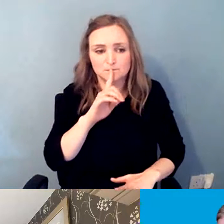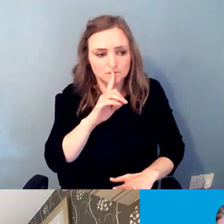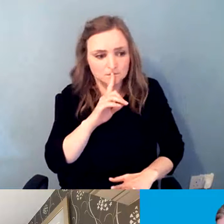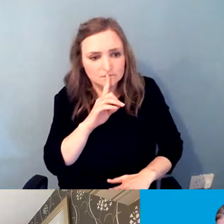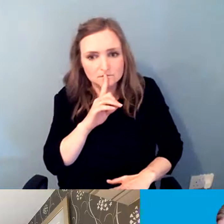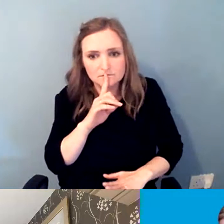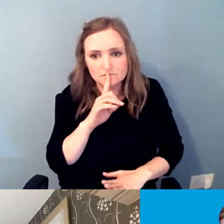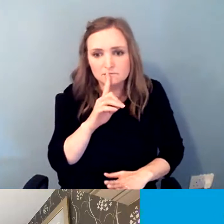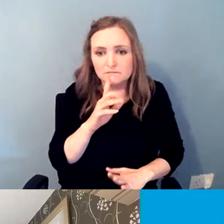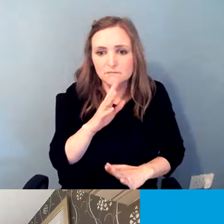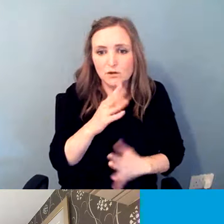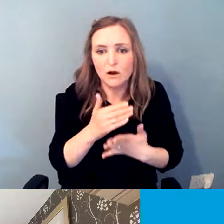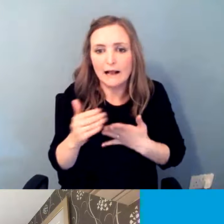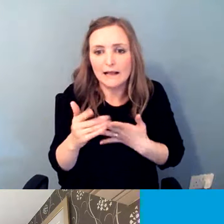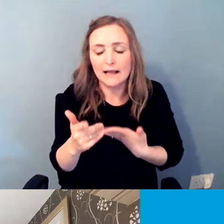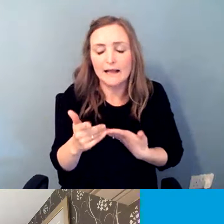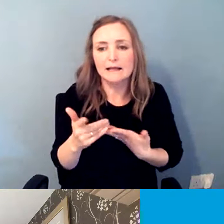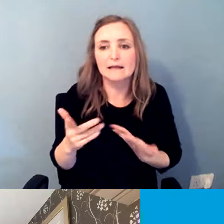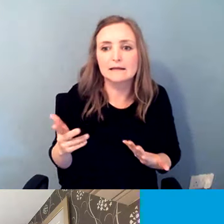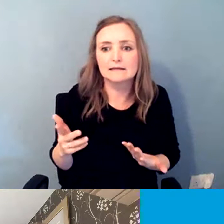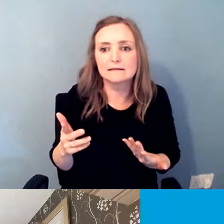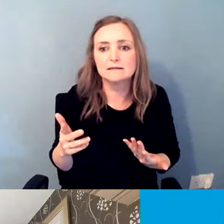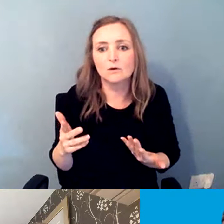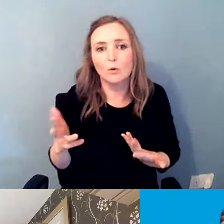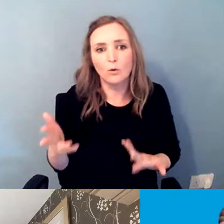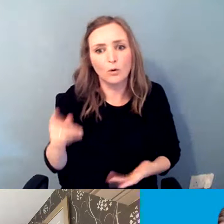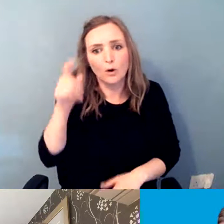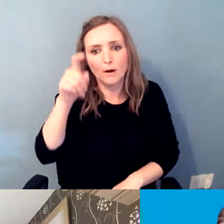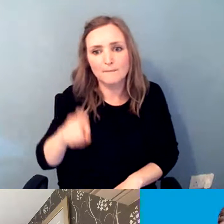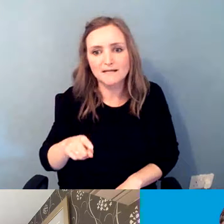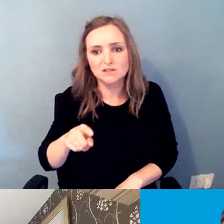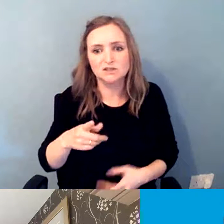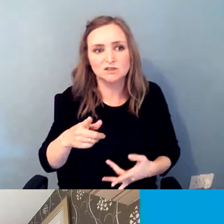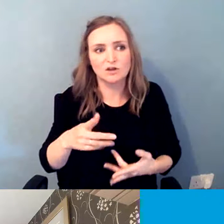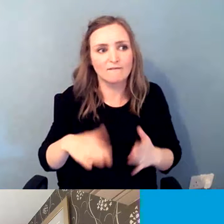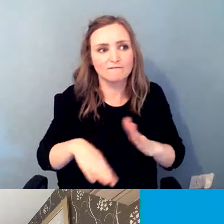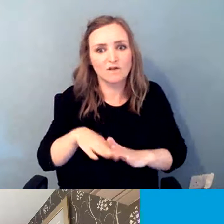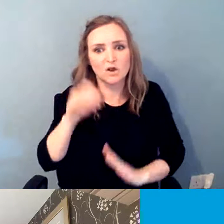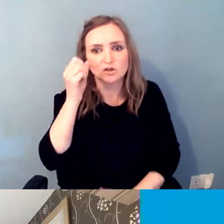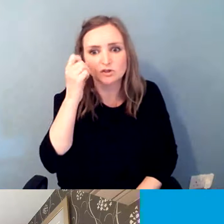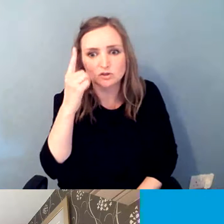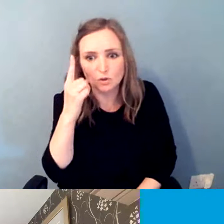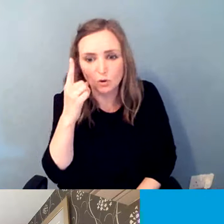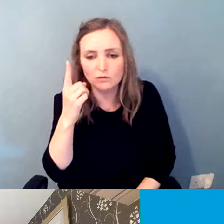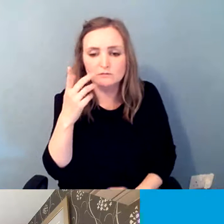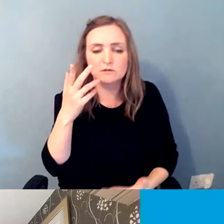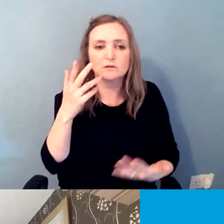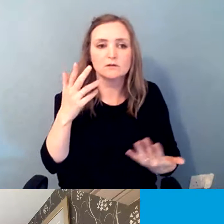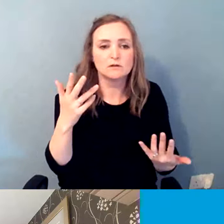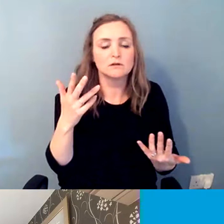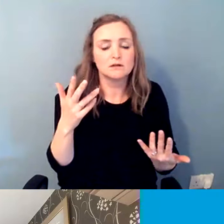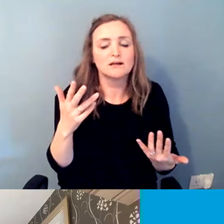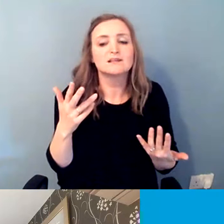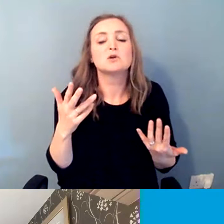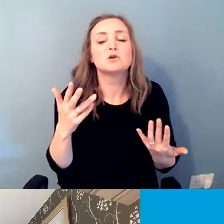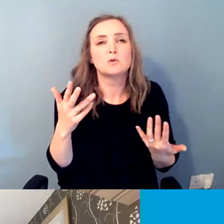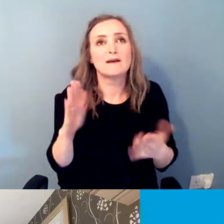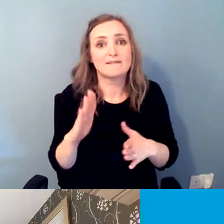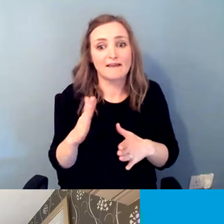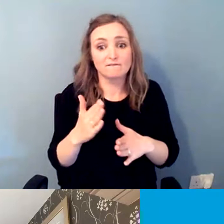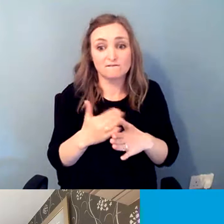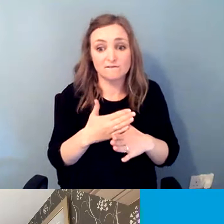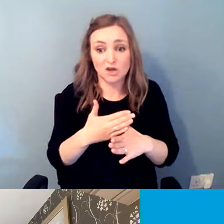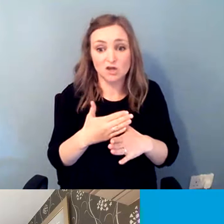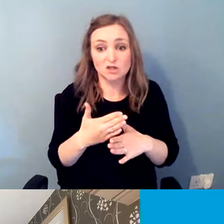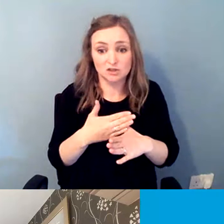conversations do take place and the patient doesn't perhaps take them on board. So I think that first and foremost, we have to encourage